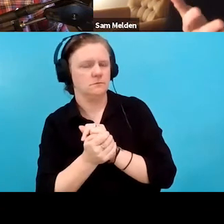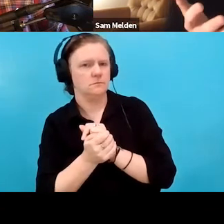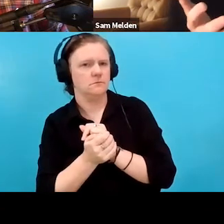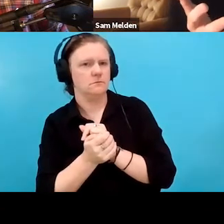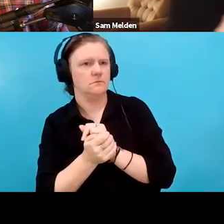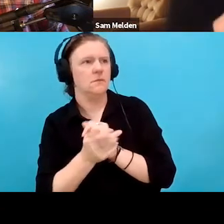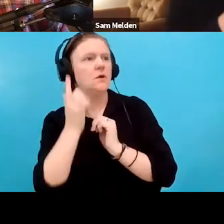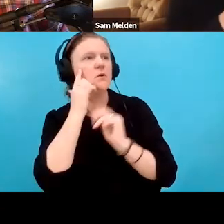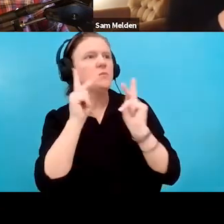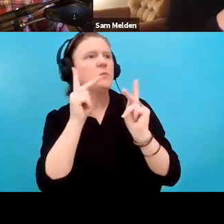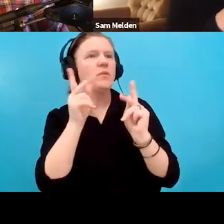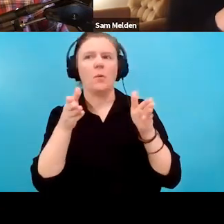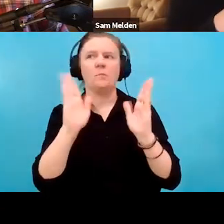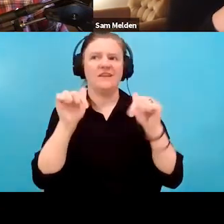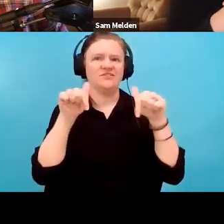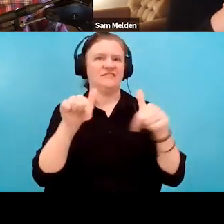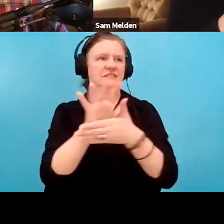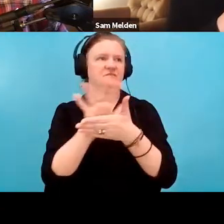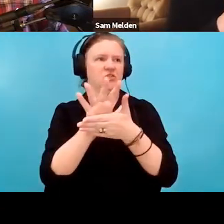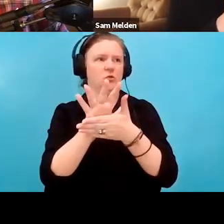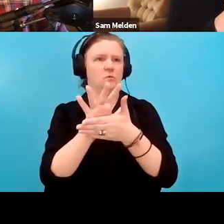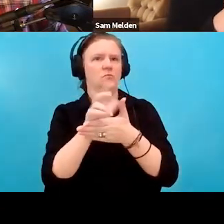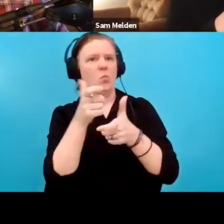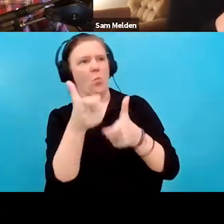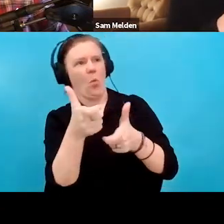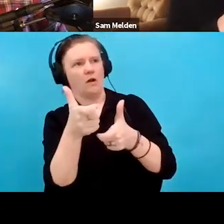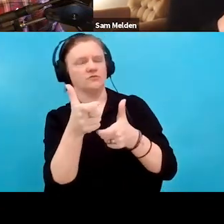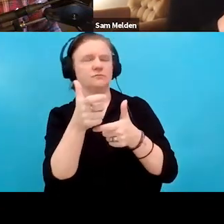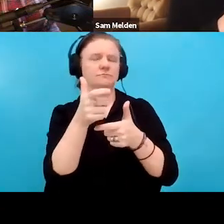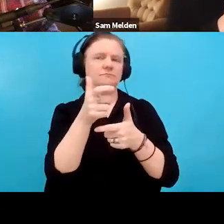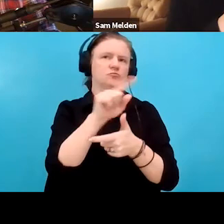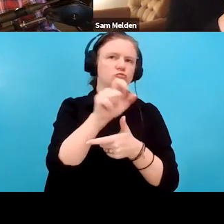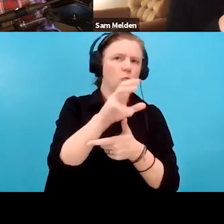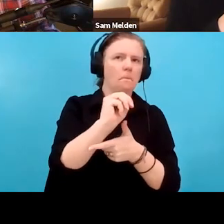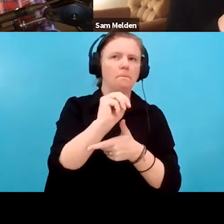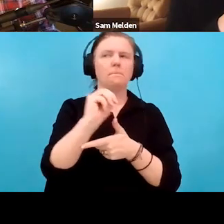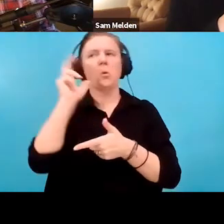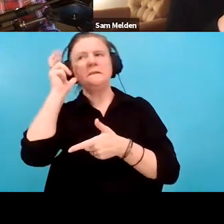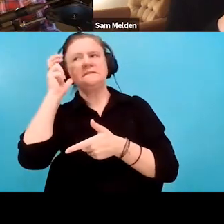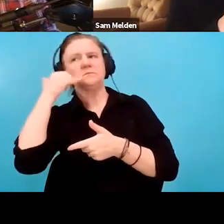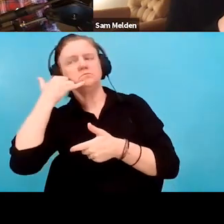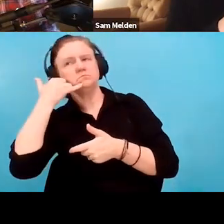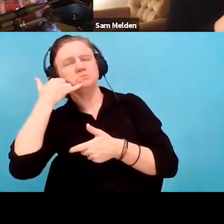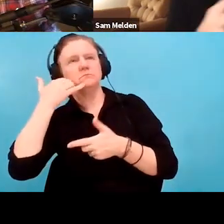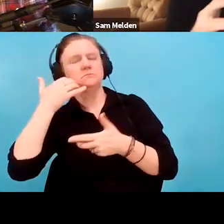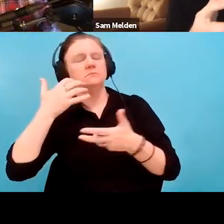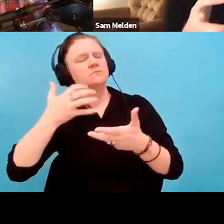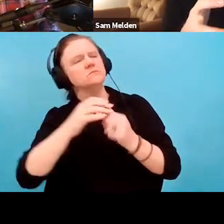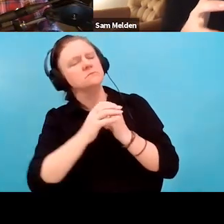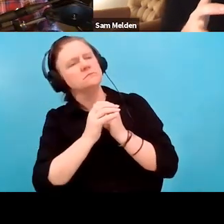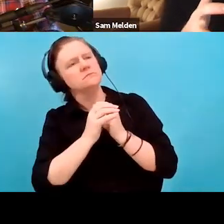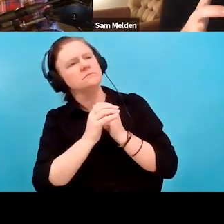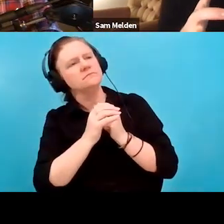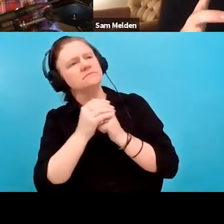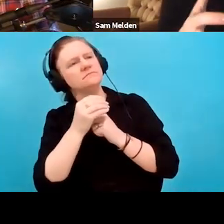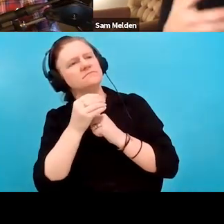listening to this call and watching this webinar or listening to it in some way. And I think it would be really cool if we had a